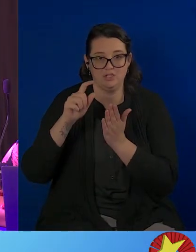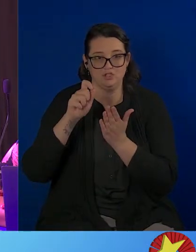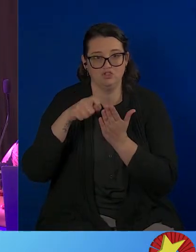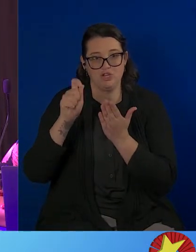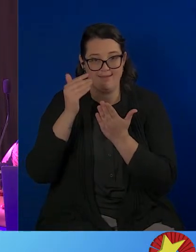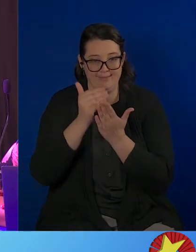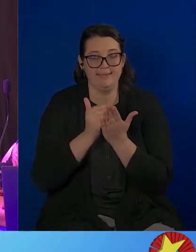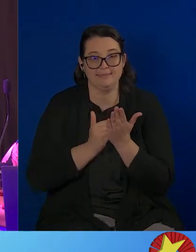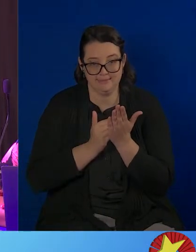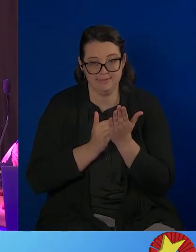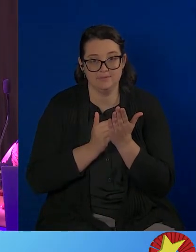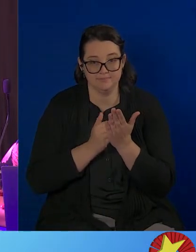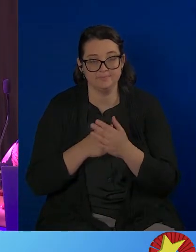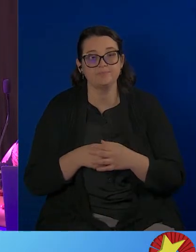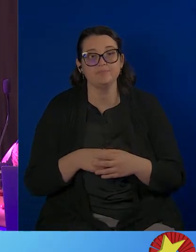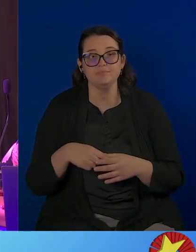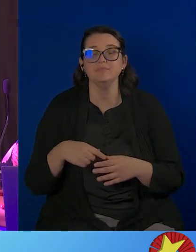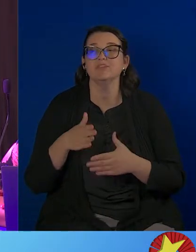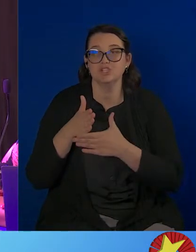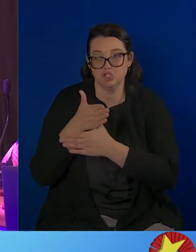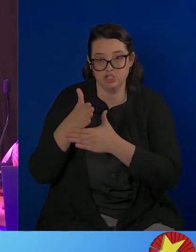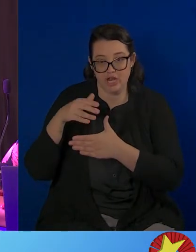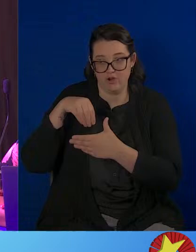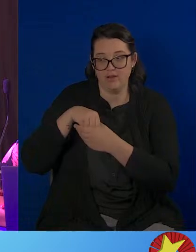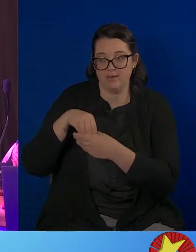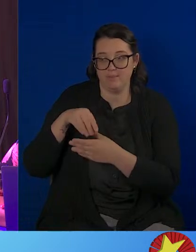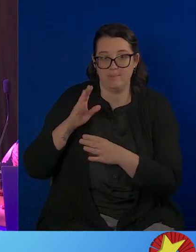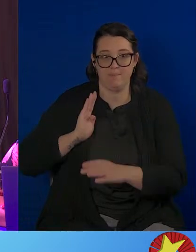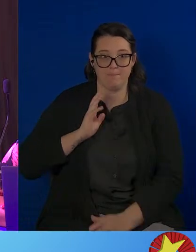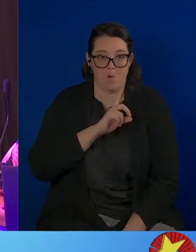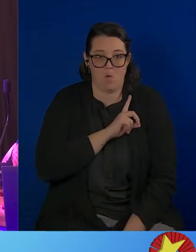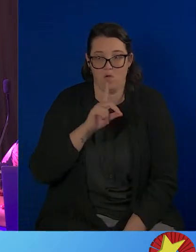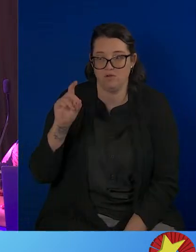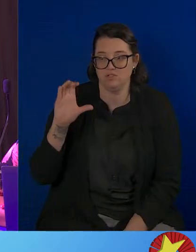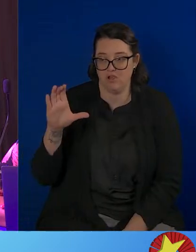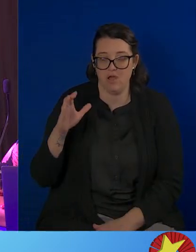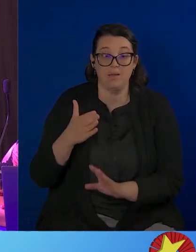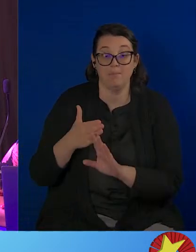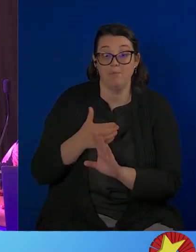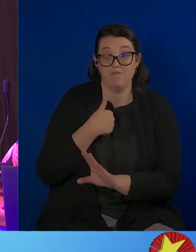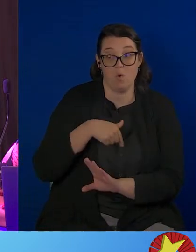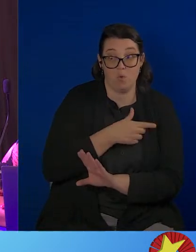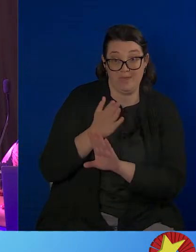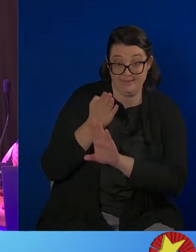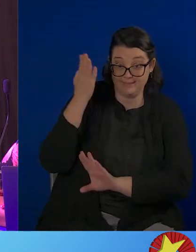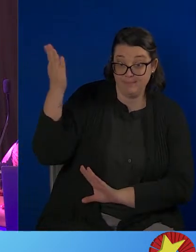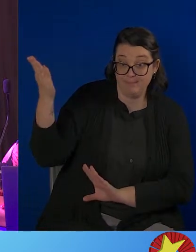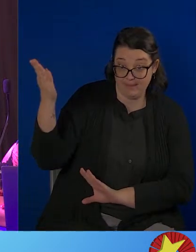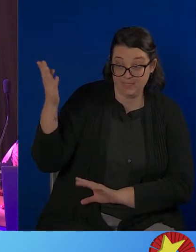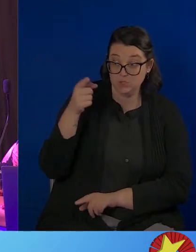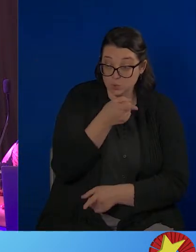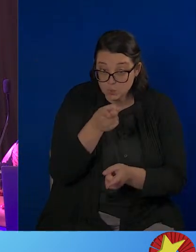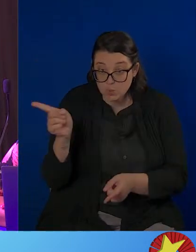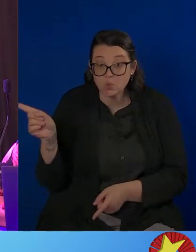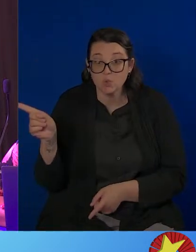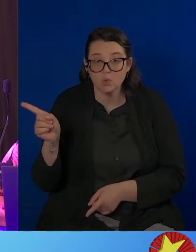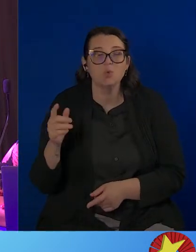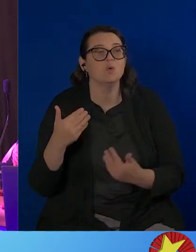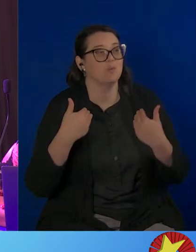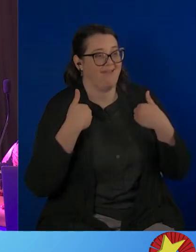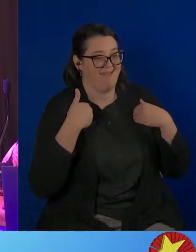As shared in the board documents, before we ever bring this to the board for approval, a team of